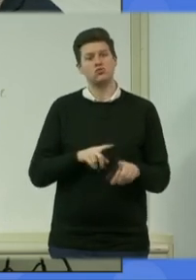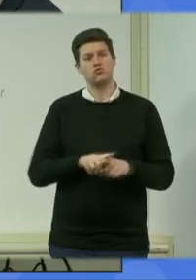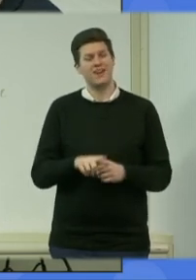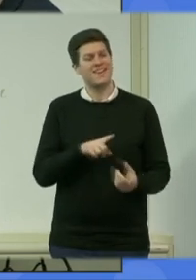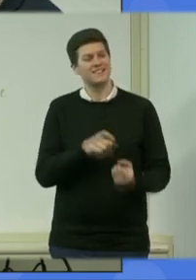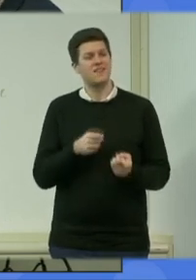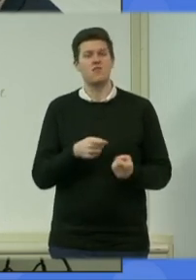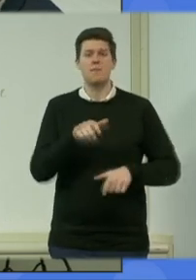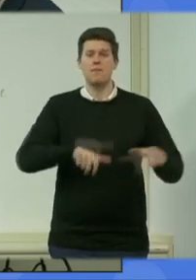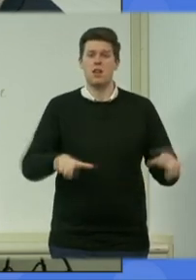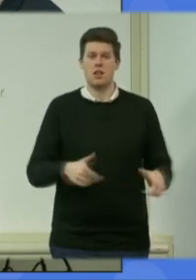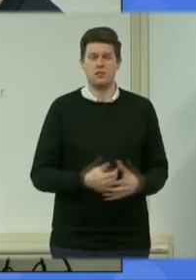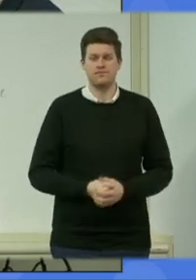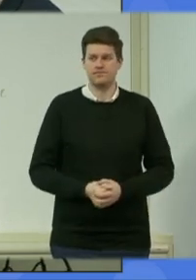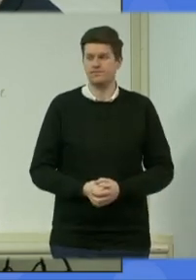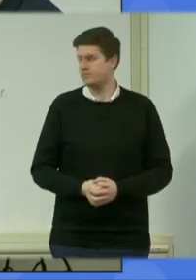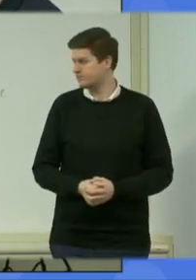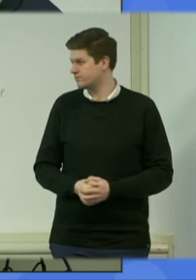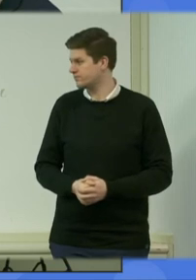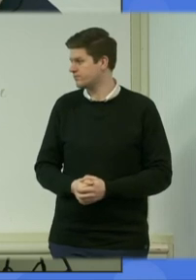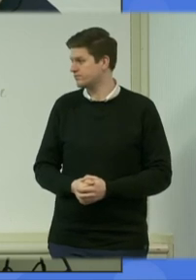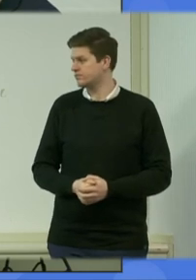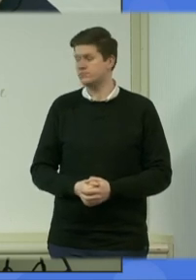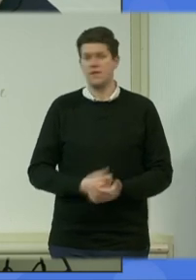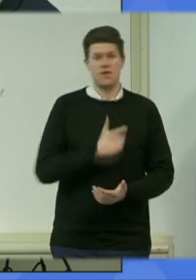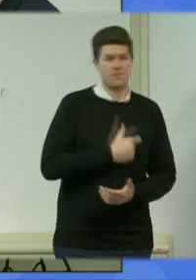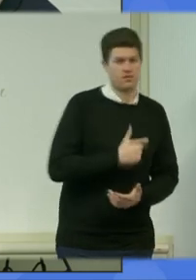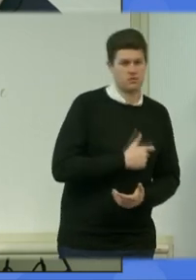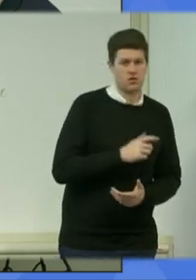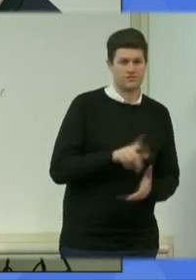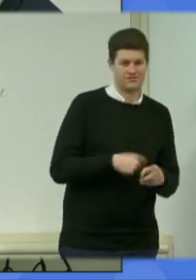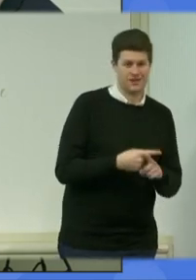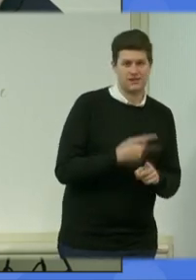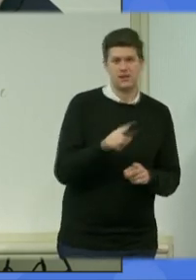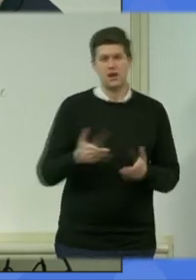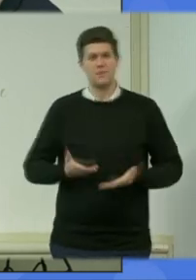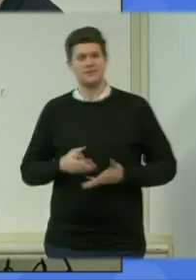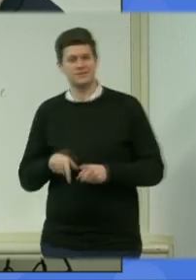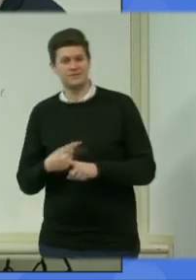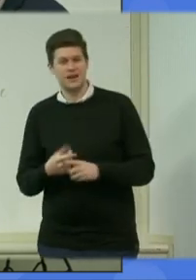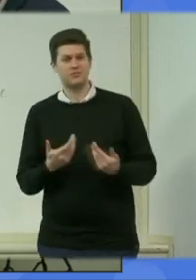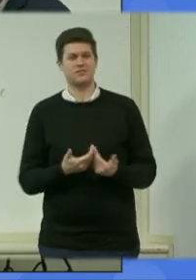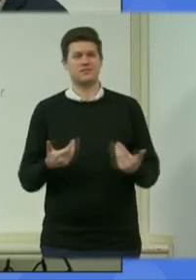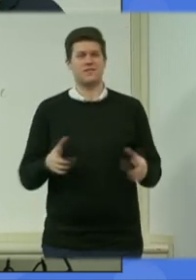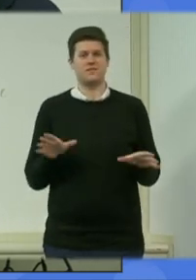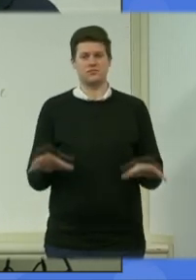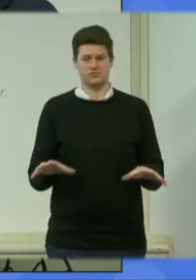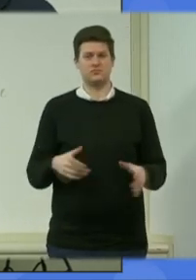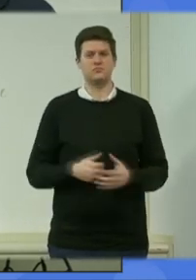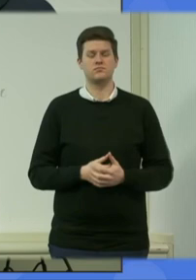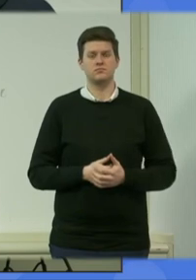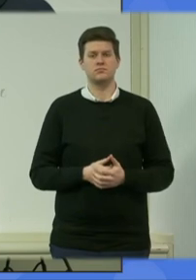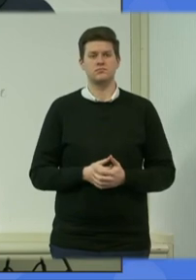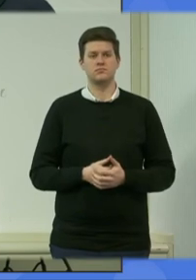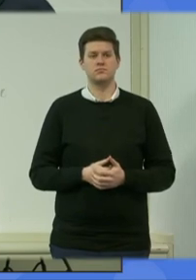then explore that through examining the distinction between personal and business taxation, considering both direct taxes, so taxes like